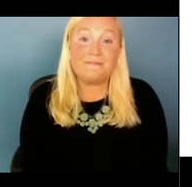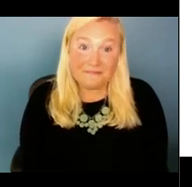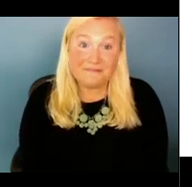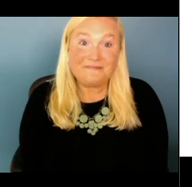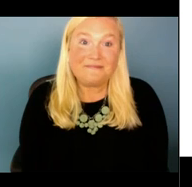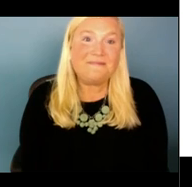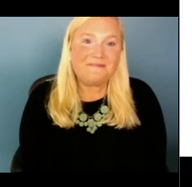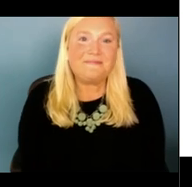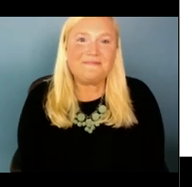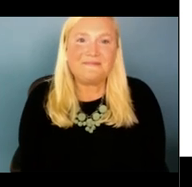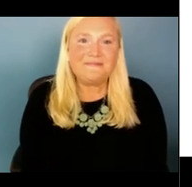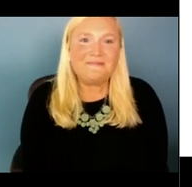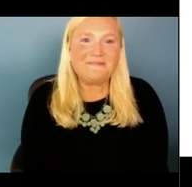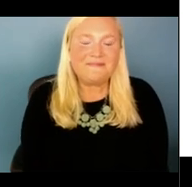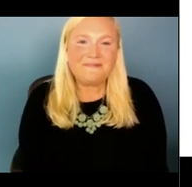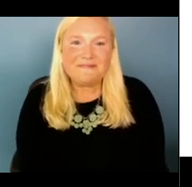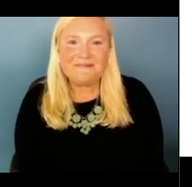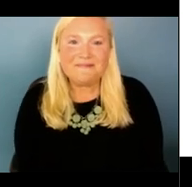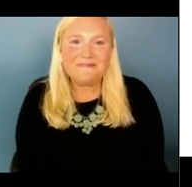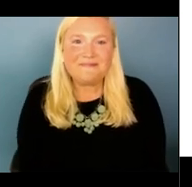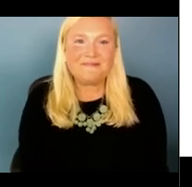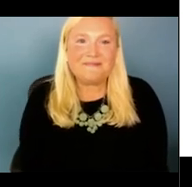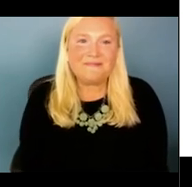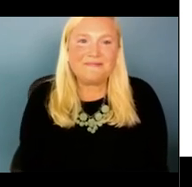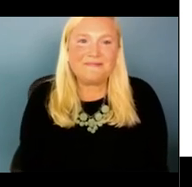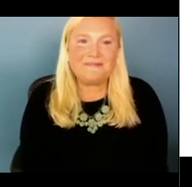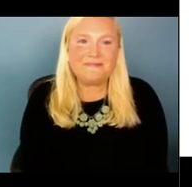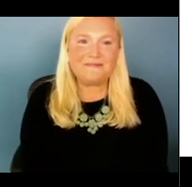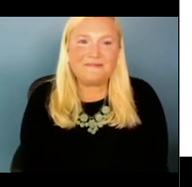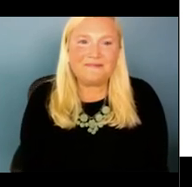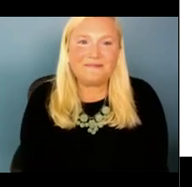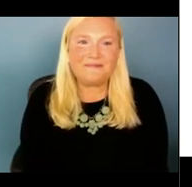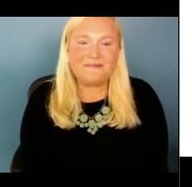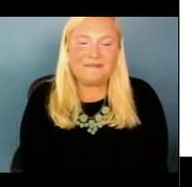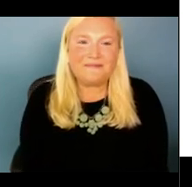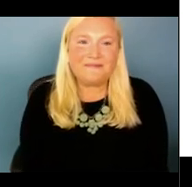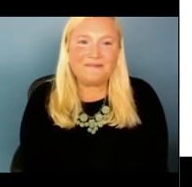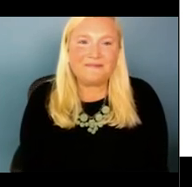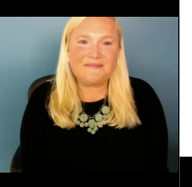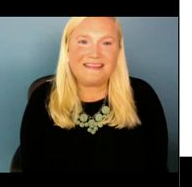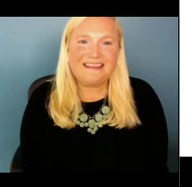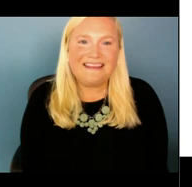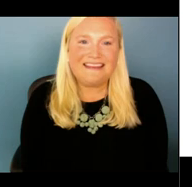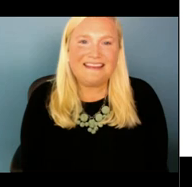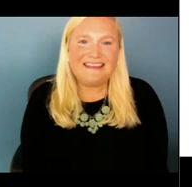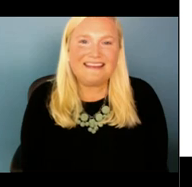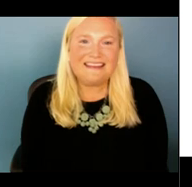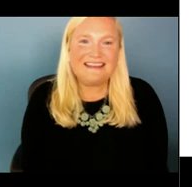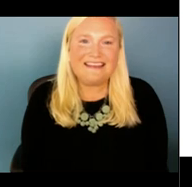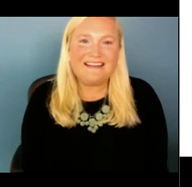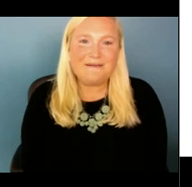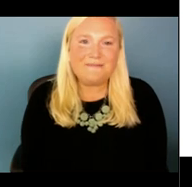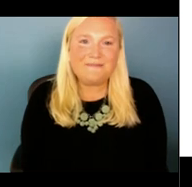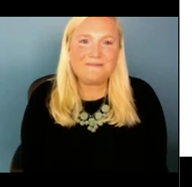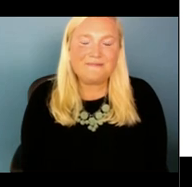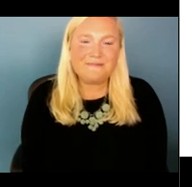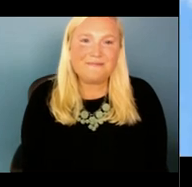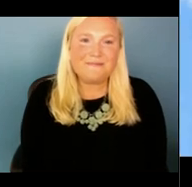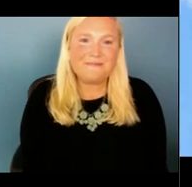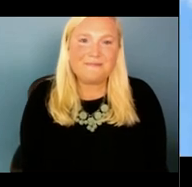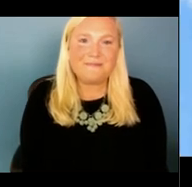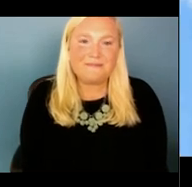days. Fantastic. Welcome, Scott. We're so happy that you and Martha are here today with us. So I want to dive